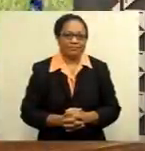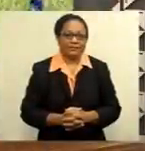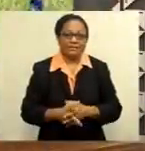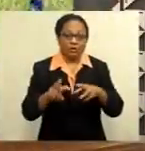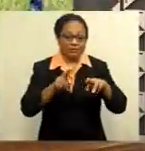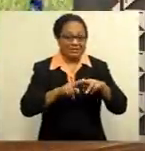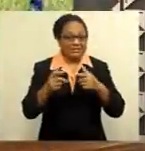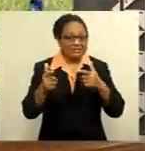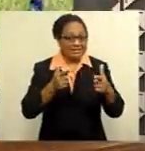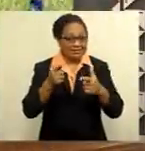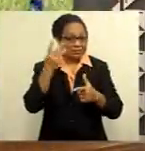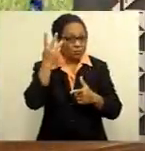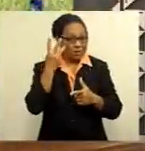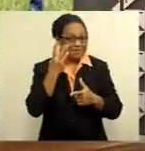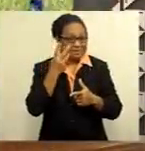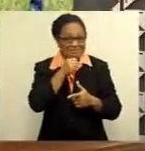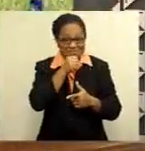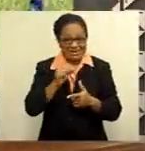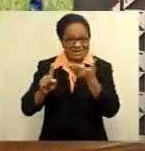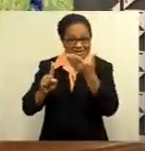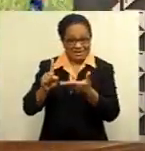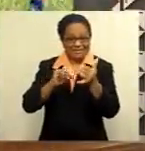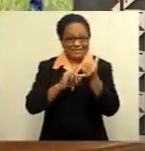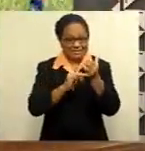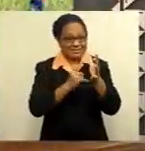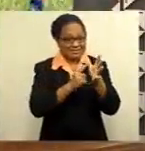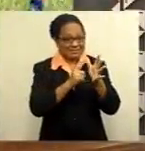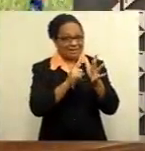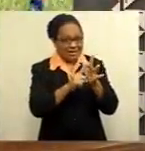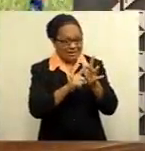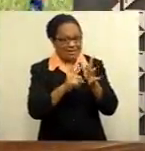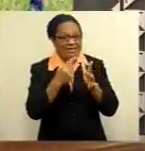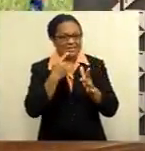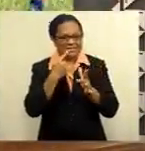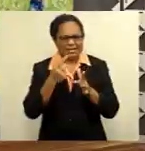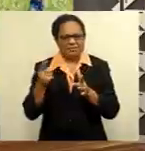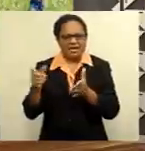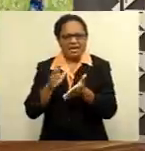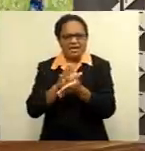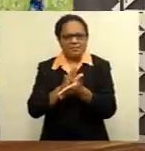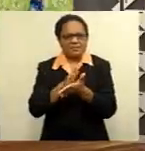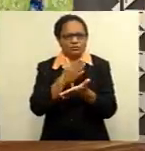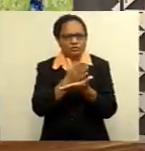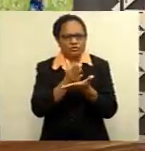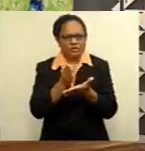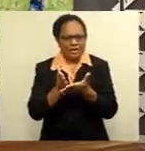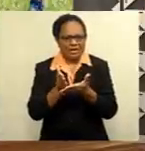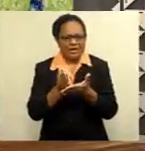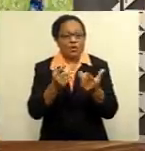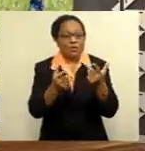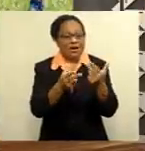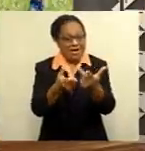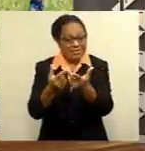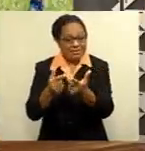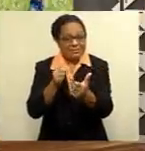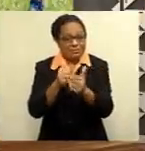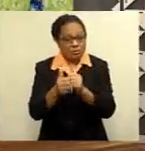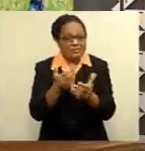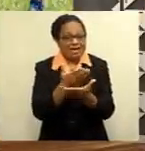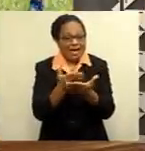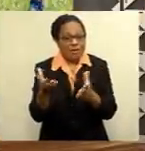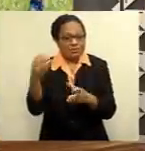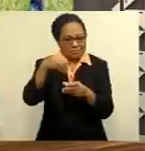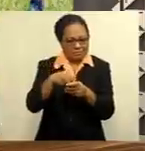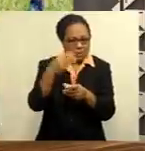Fijiana's Sevens coach Sayasi Fuli is keen to share his knowledge on elevating female participation and developing core skills with other